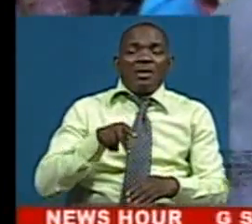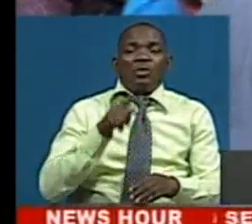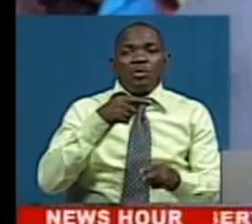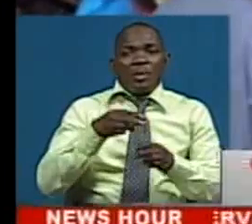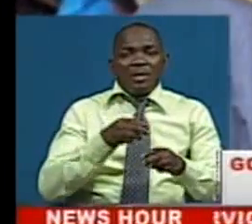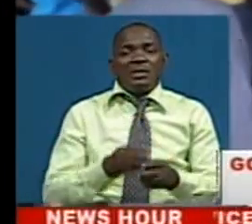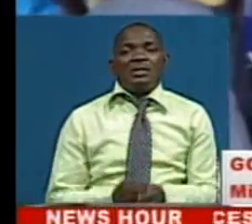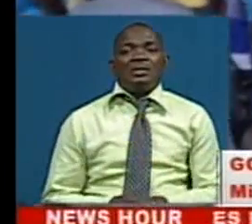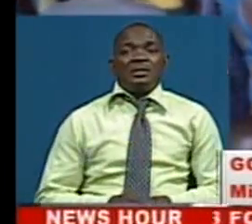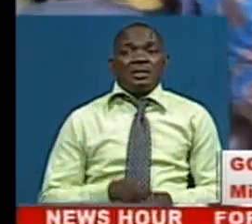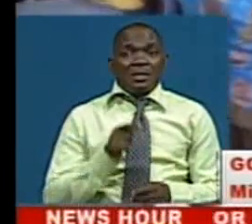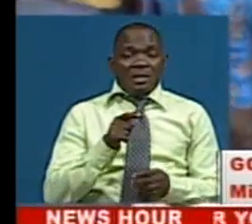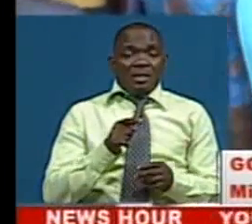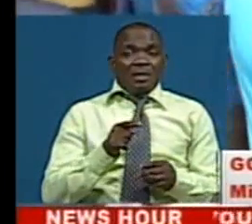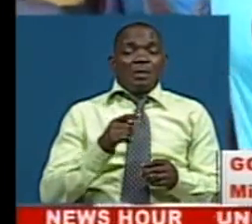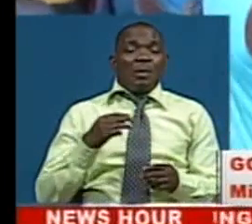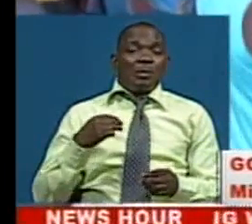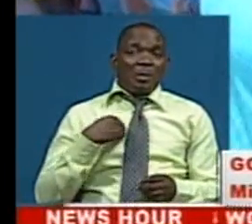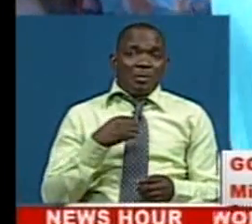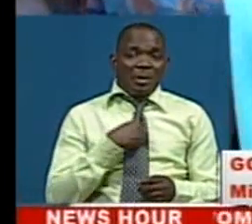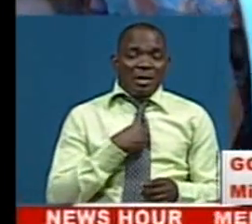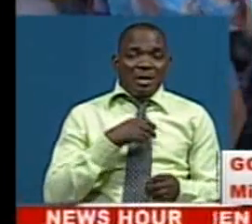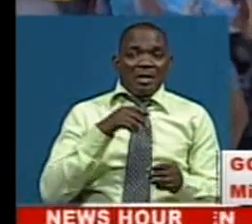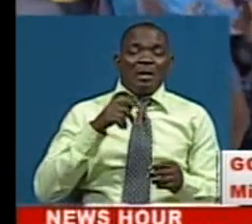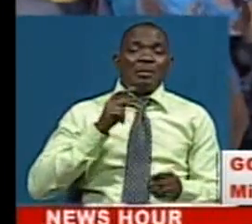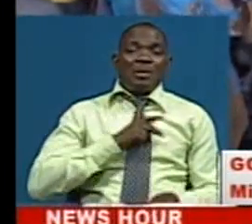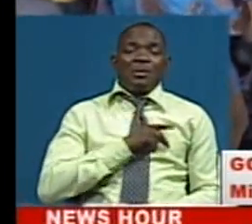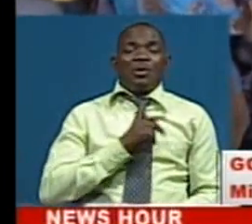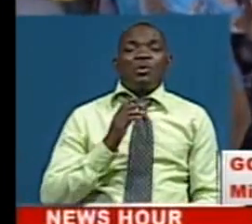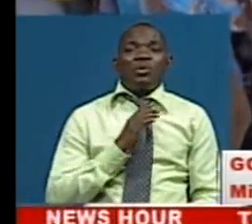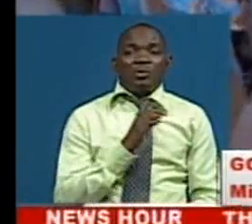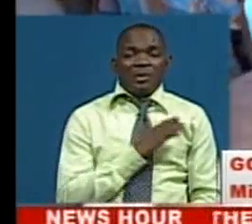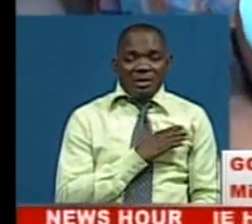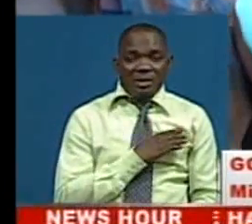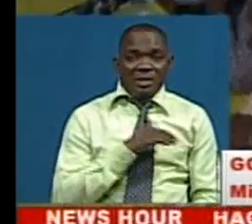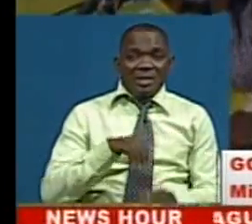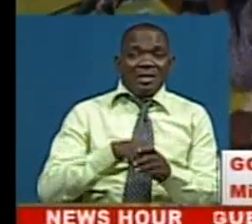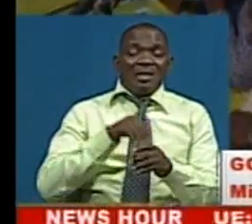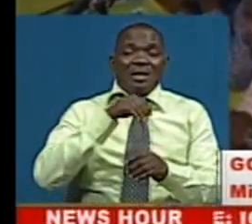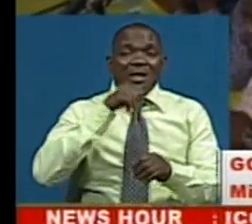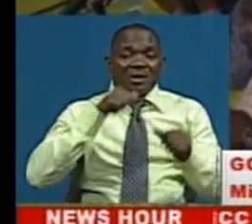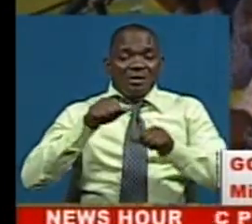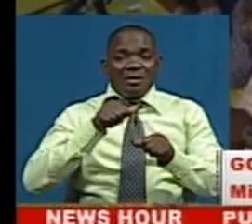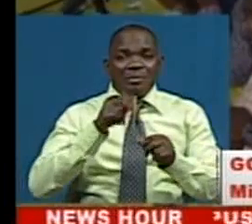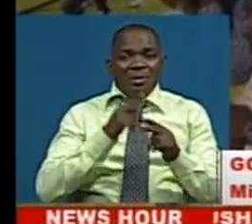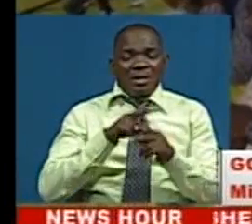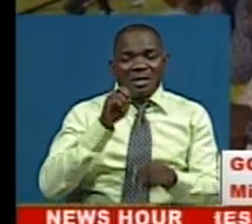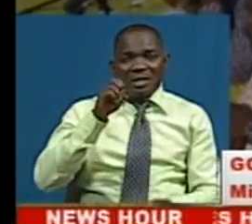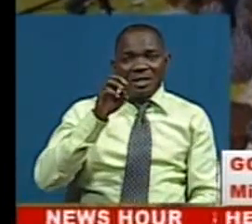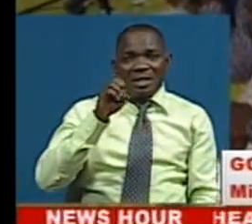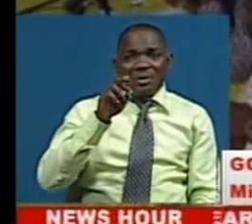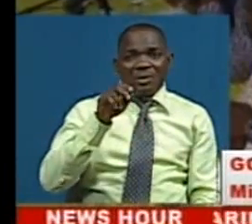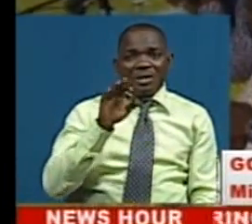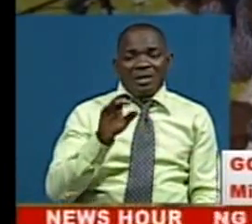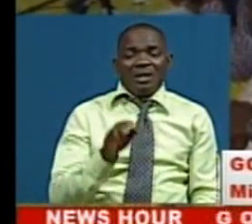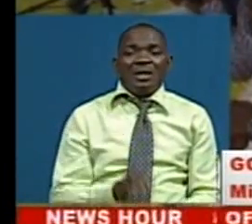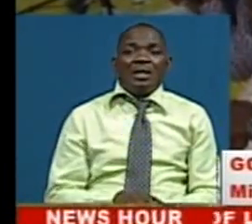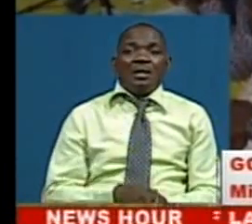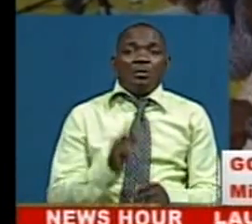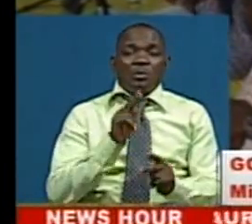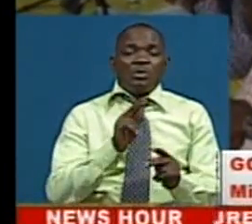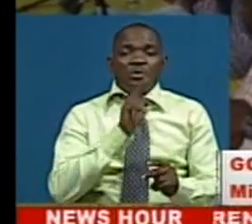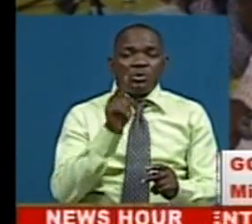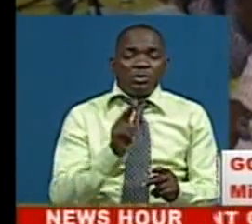government. According to the ranking member of the Parliamentary Committee on Agriculture, Mr. Eric Opoku, the use